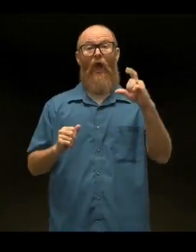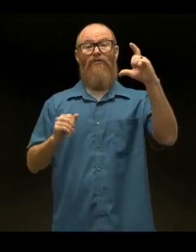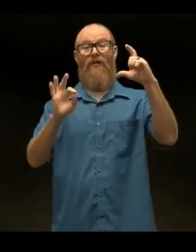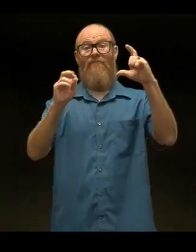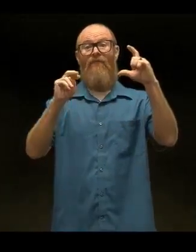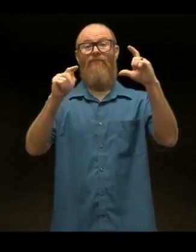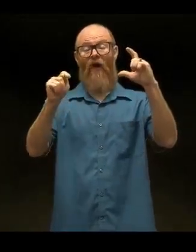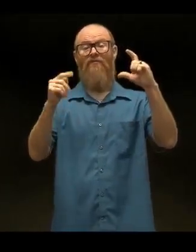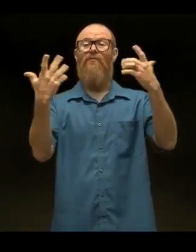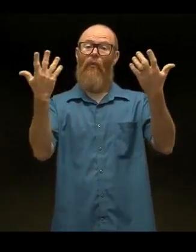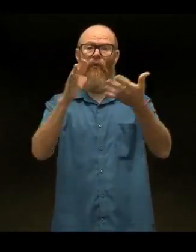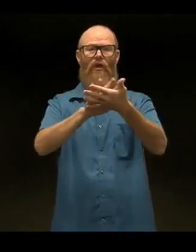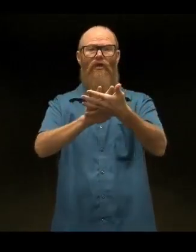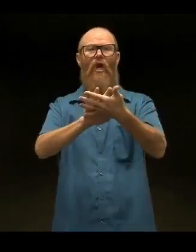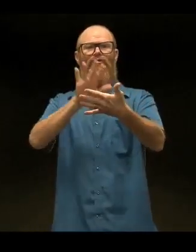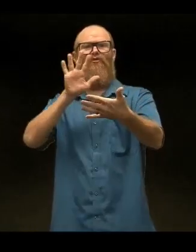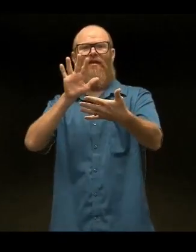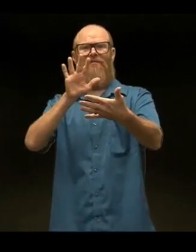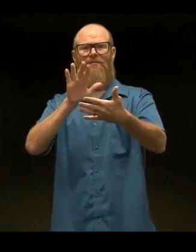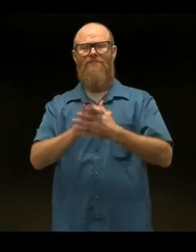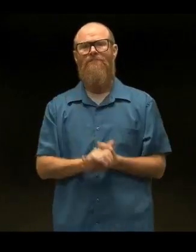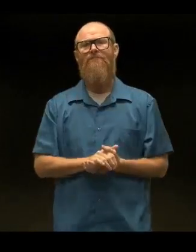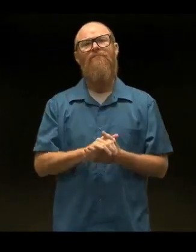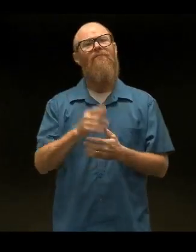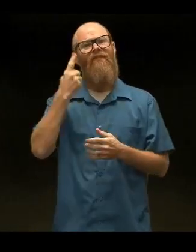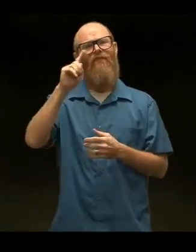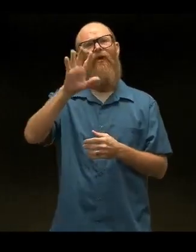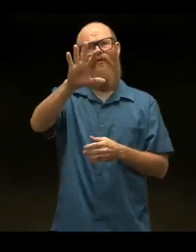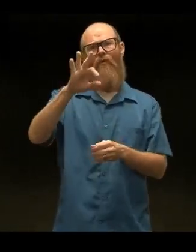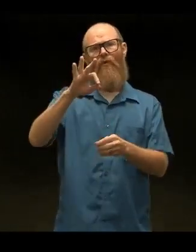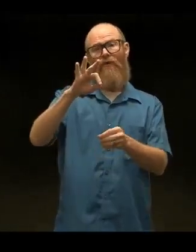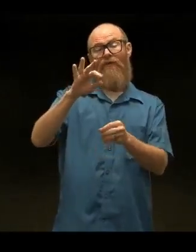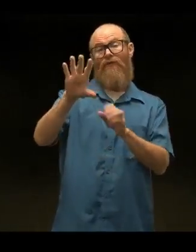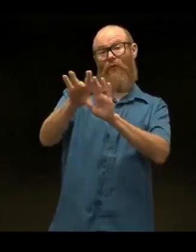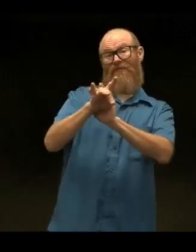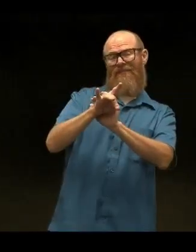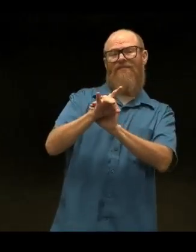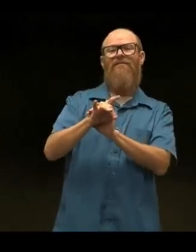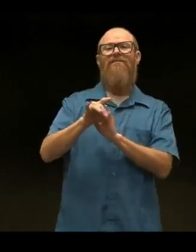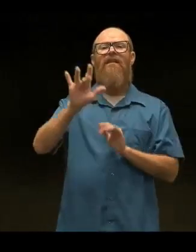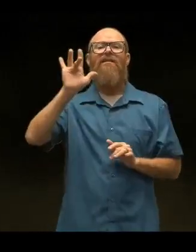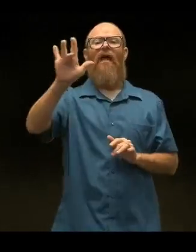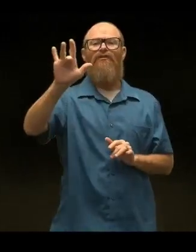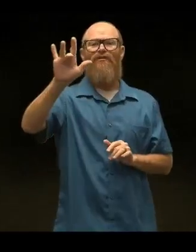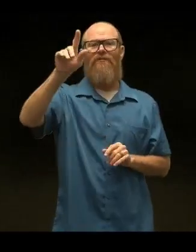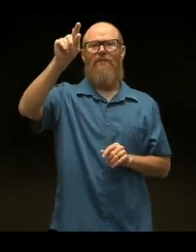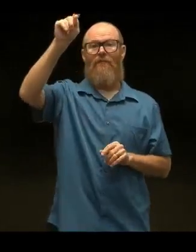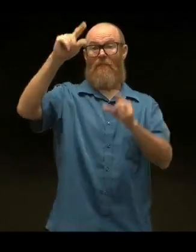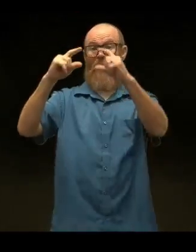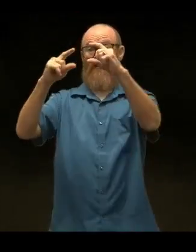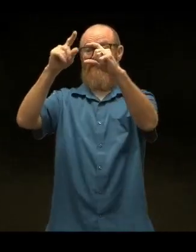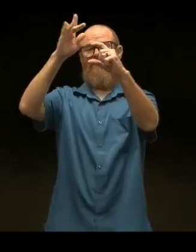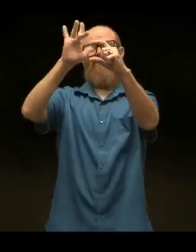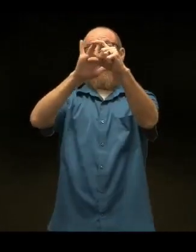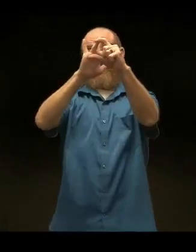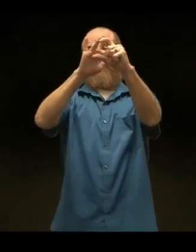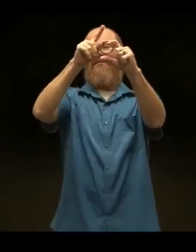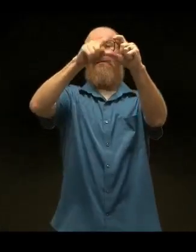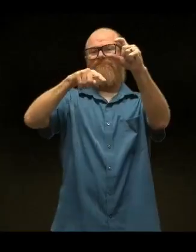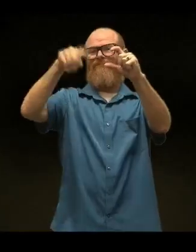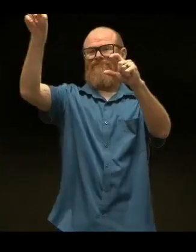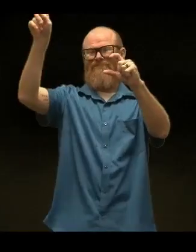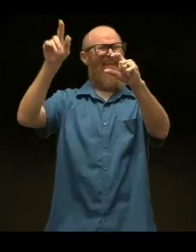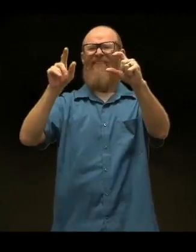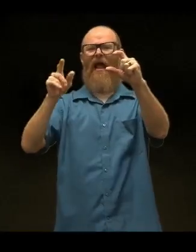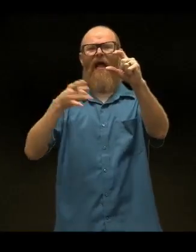change the contrast of the screen display. To mark your voting choices, just touch the box on the screen. If you change your mind, you can touch